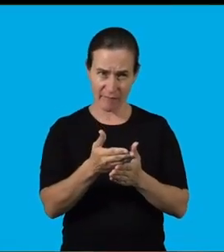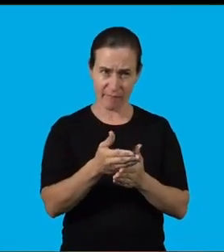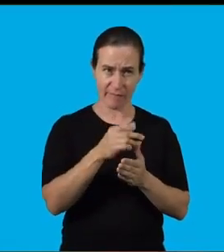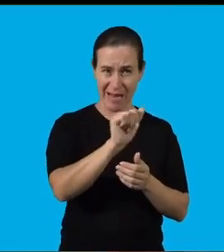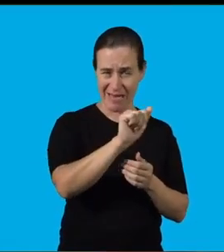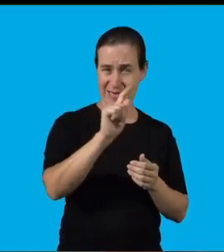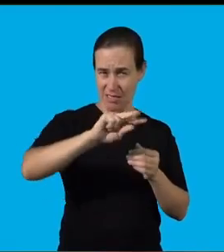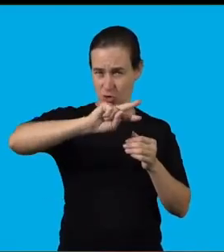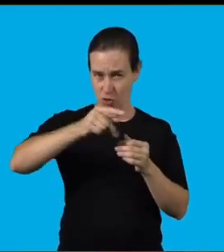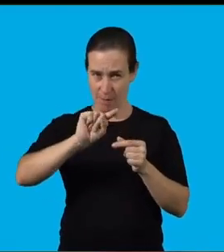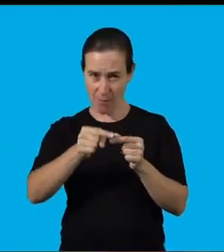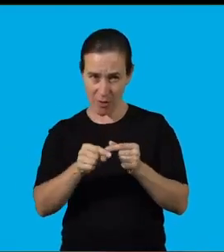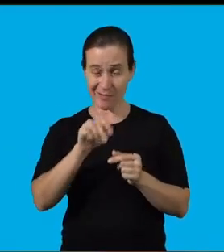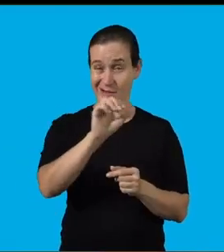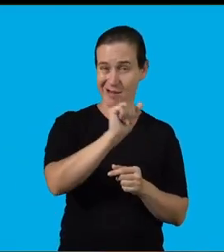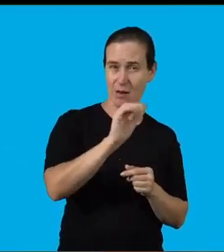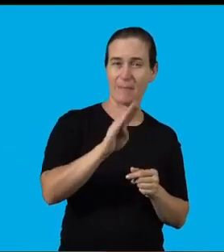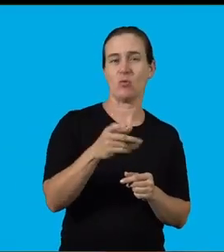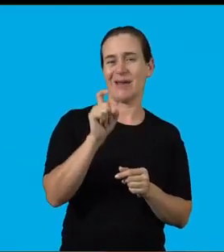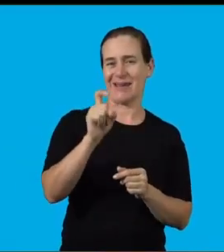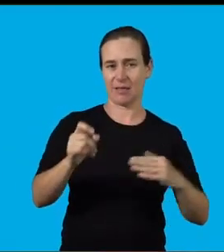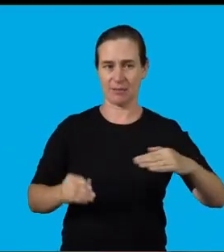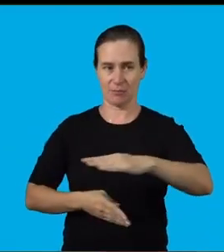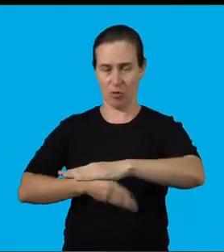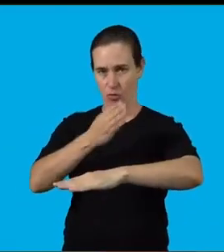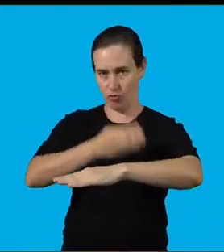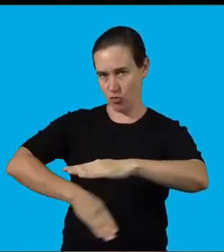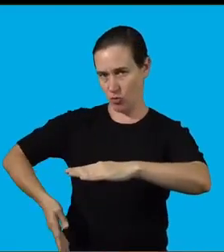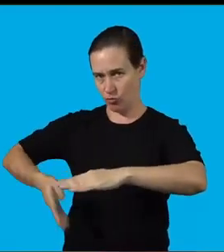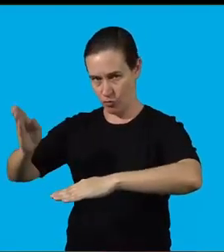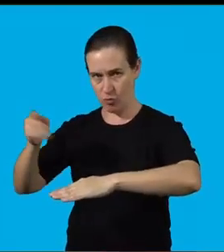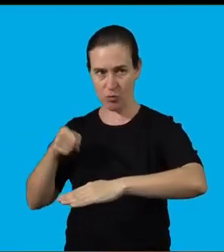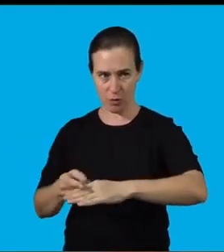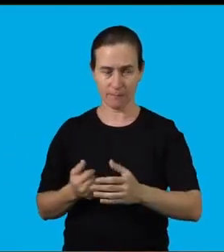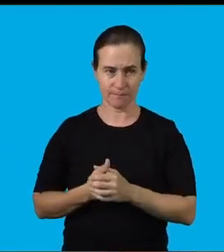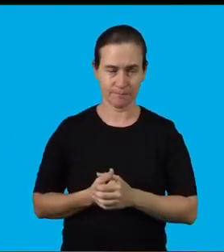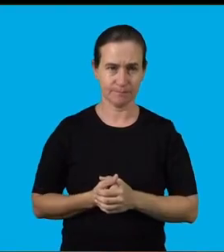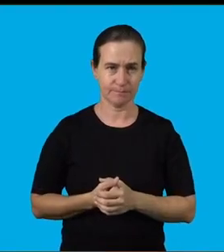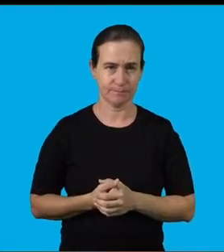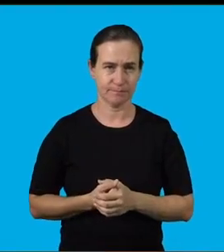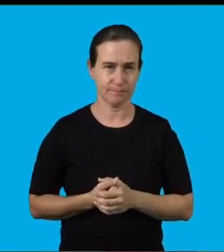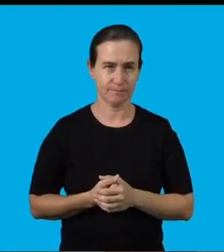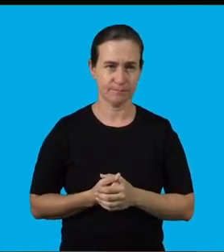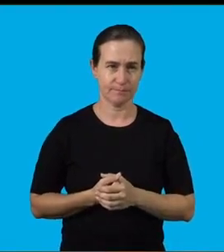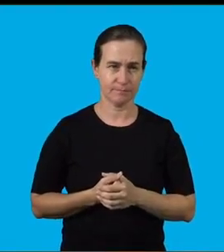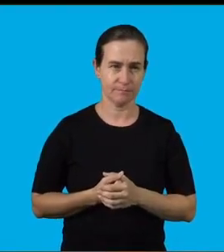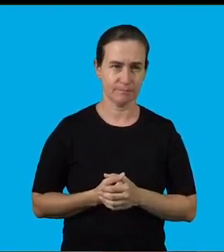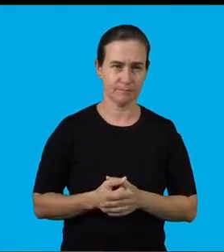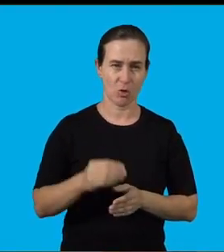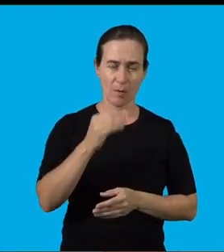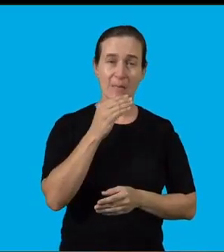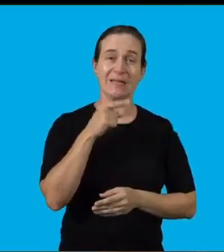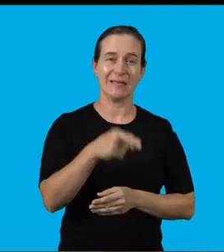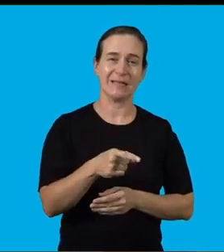and A and B are x-intercepts. You can see that the turning point is also an x-intercept, hence it's a factor squared.